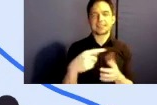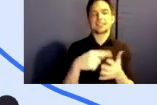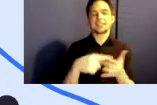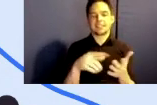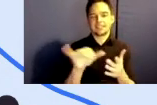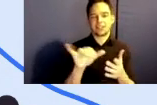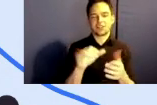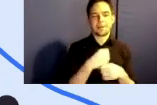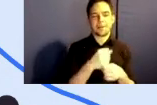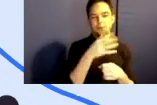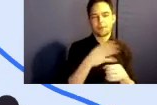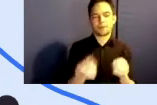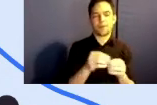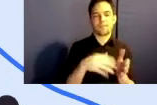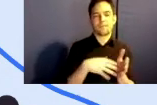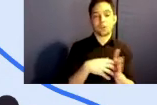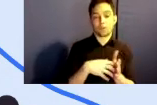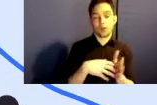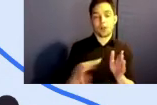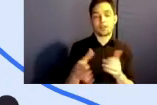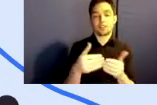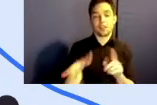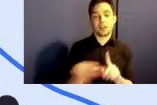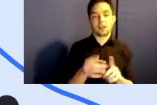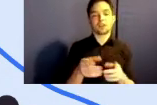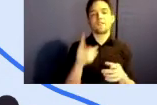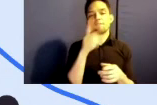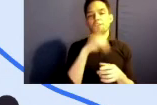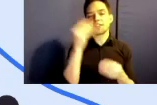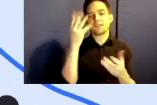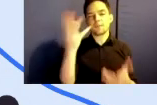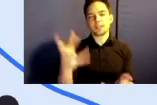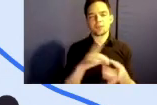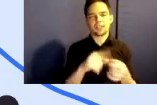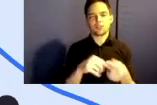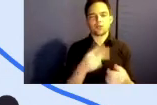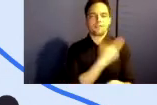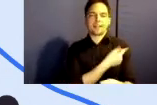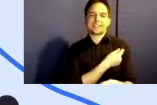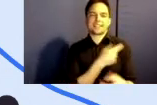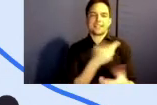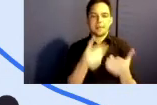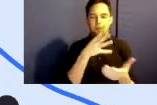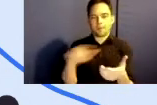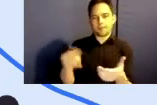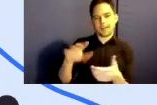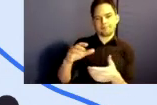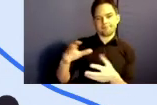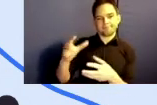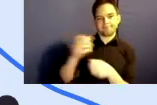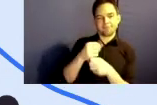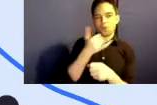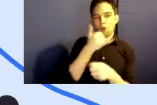women vulnerable or to false information about vaccines, and they might get wrong information and they